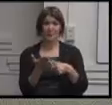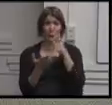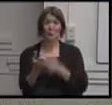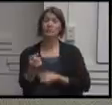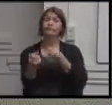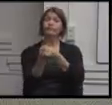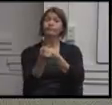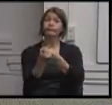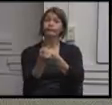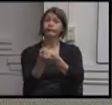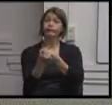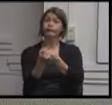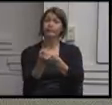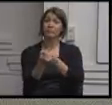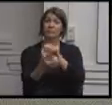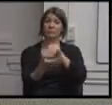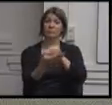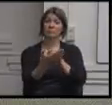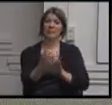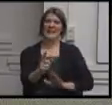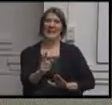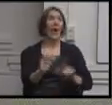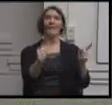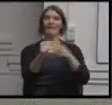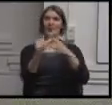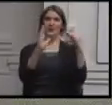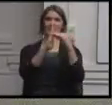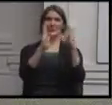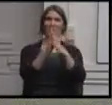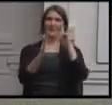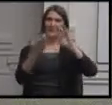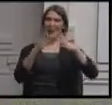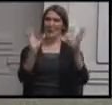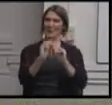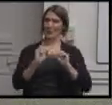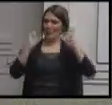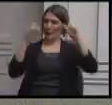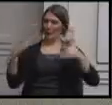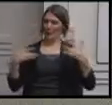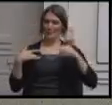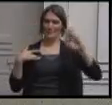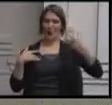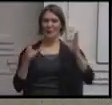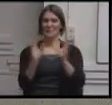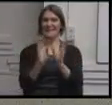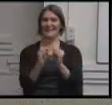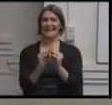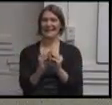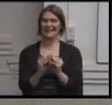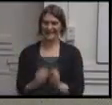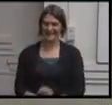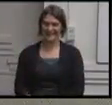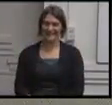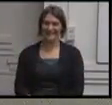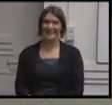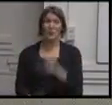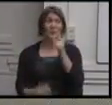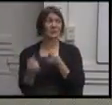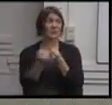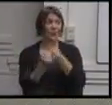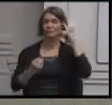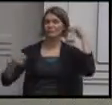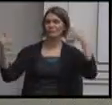all those in favor of placing this first article on the town meeting warning for March 2015, please say